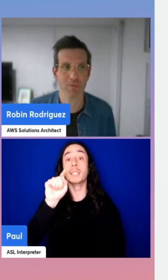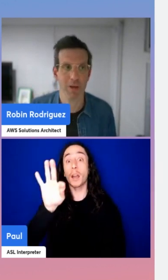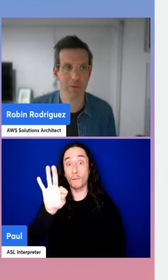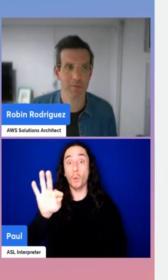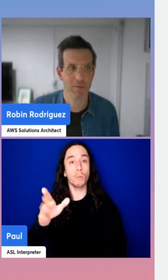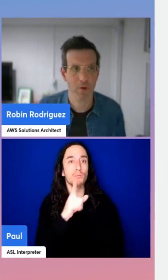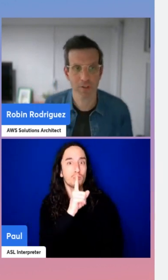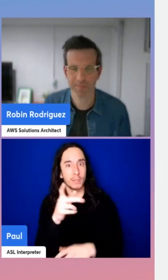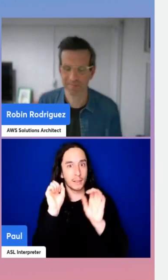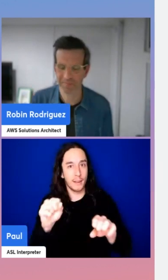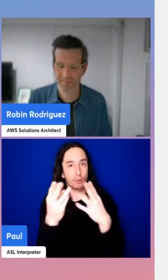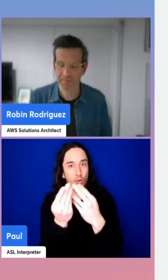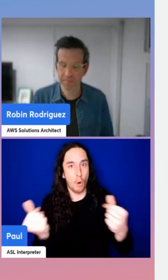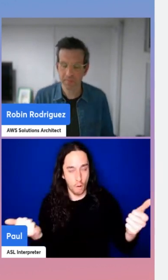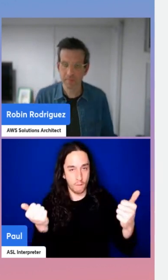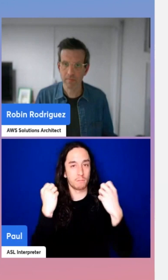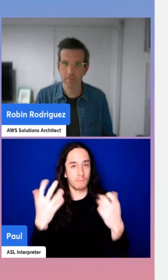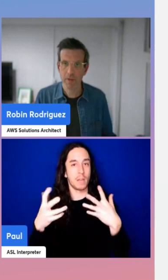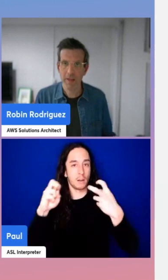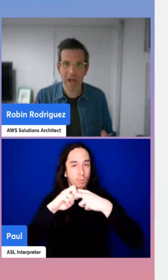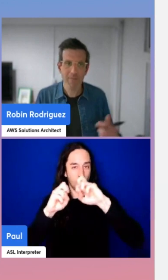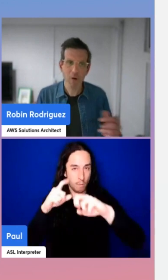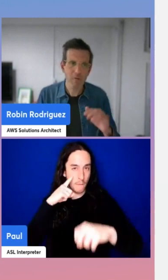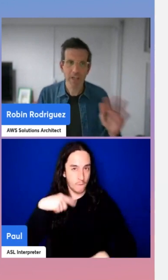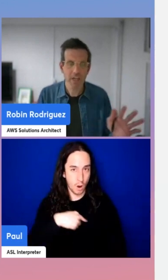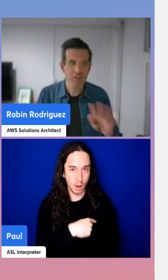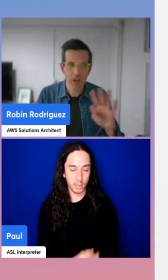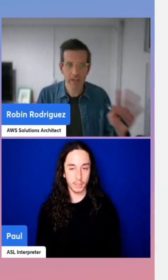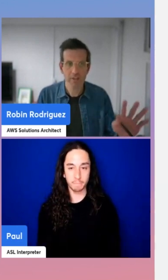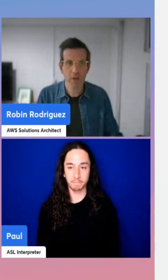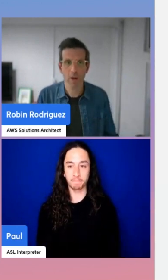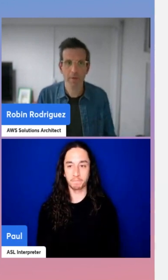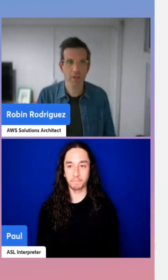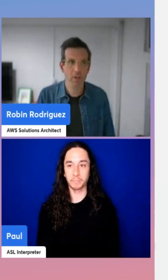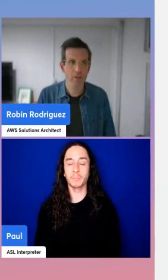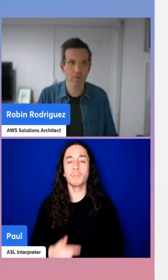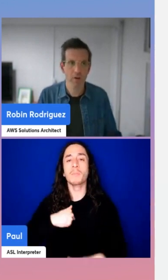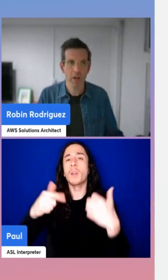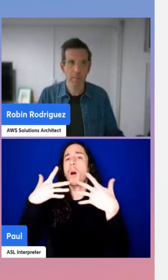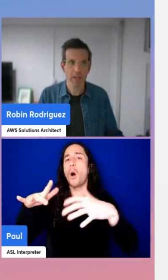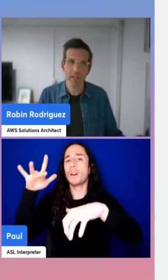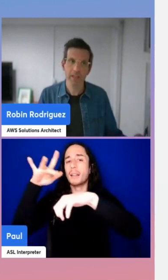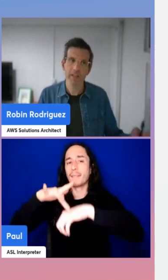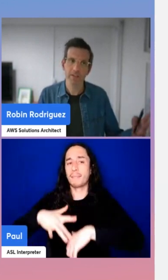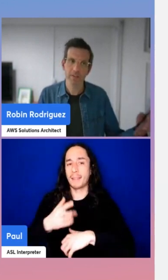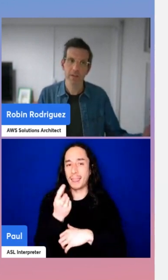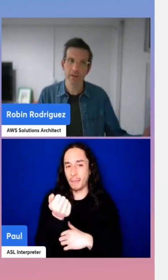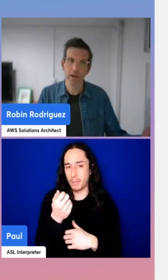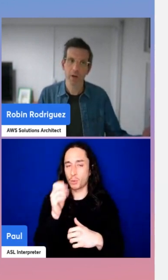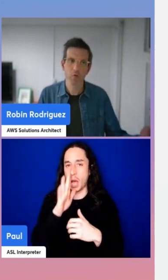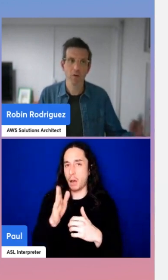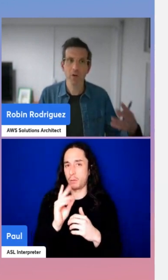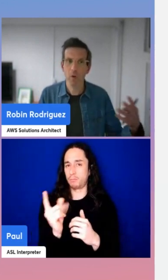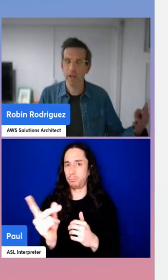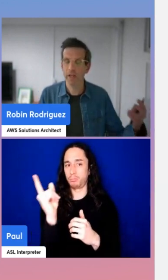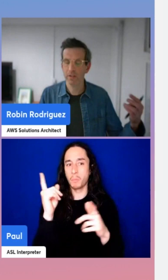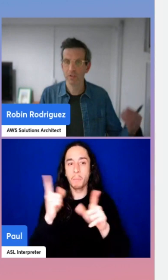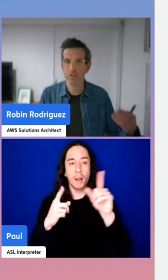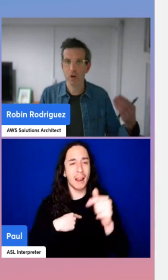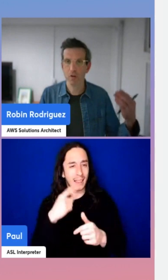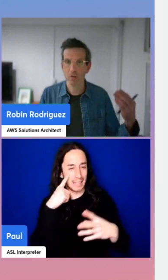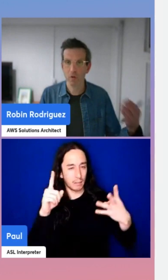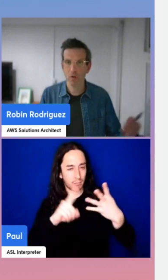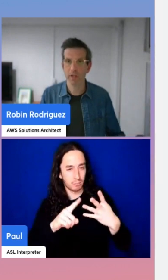those problems for us. I've already touched on it, so I'm going to gloss over, but I think it is a great way